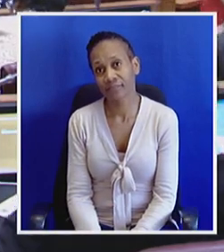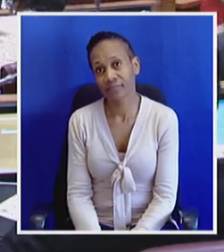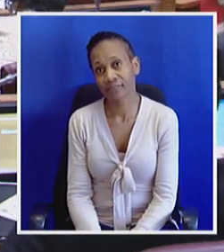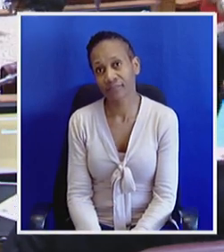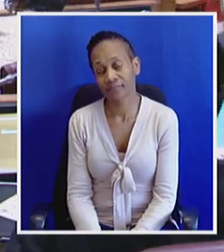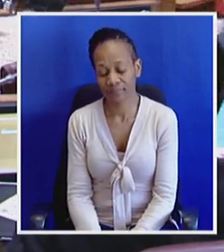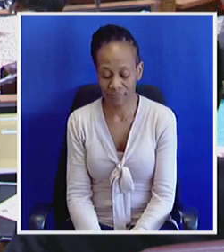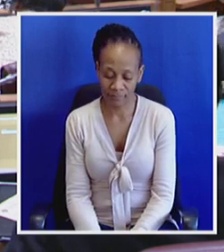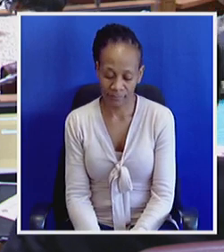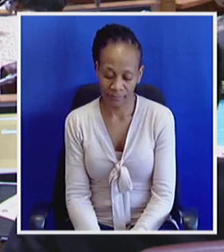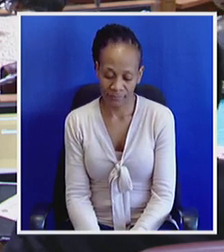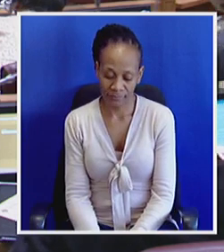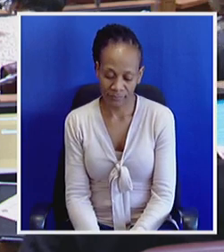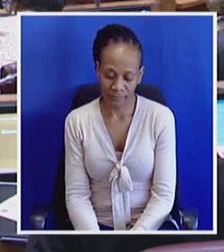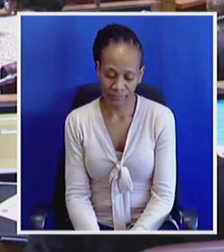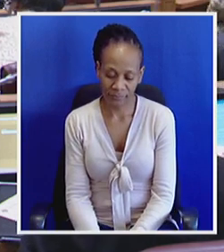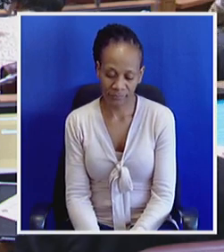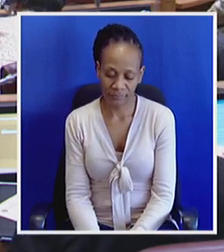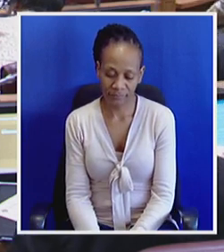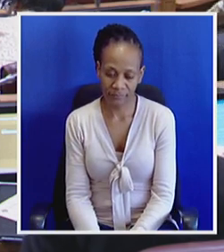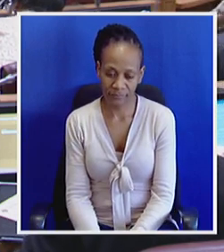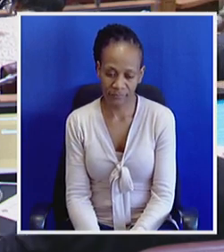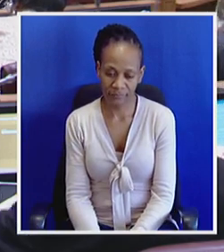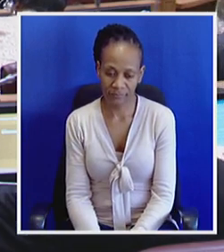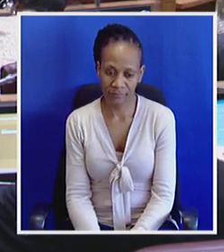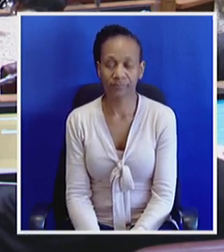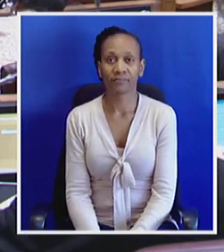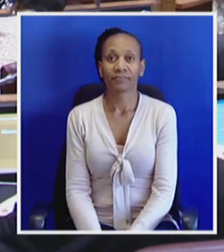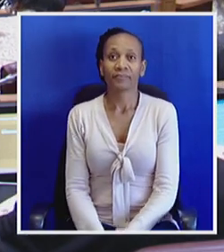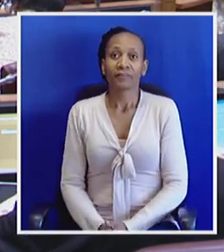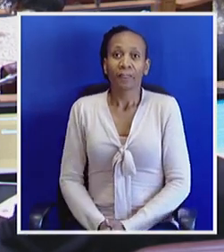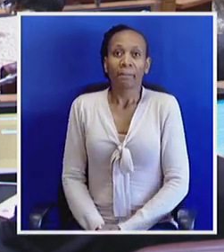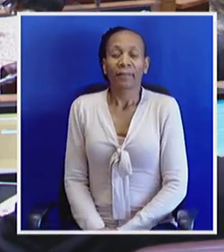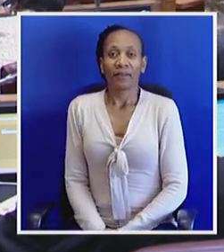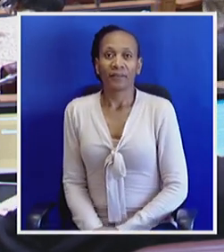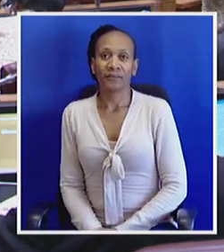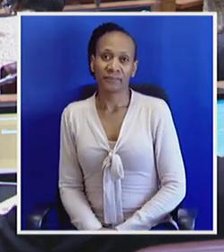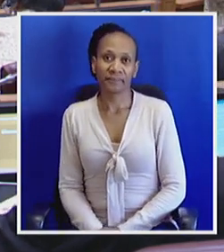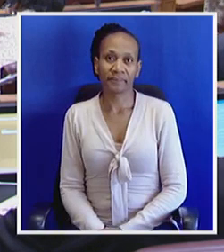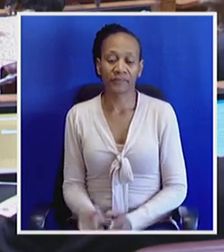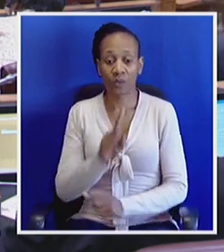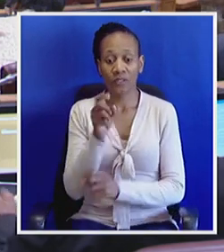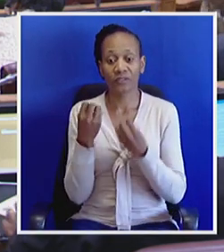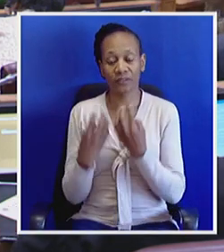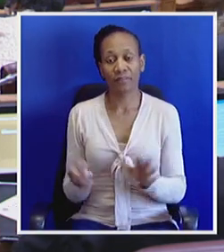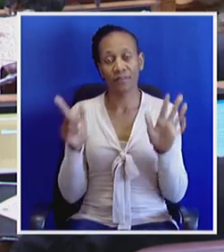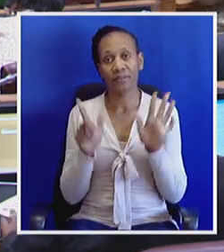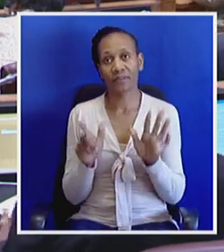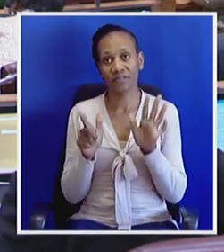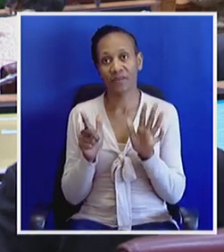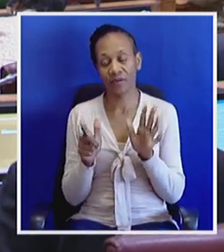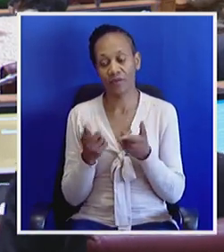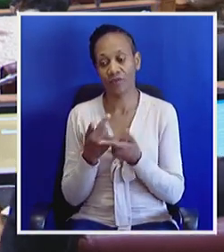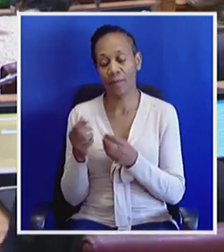Deputy President, you are welcome. The first question is question number 7, which was posed to you by